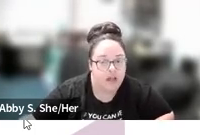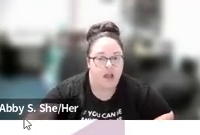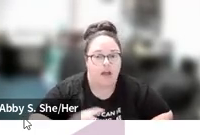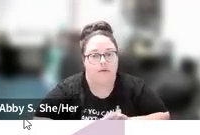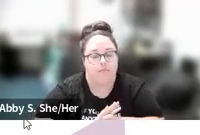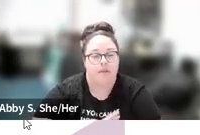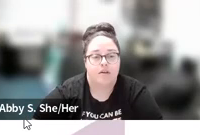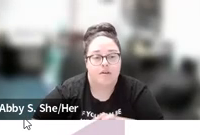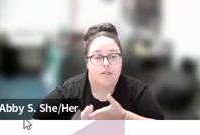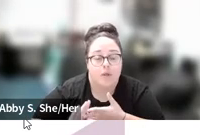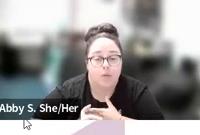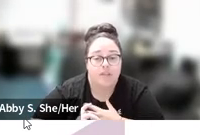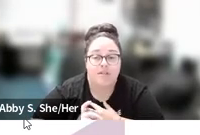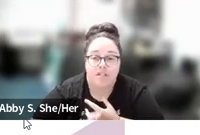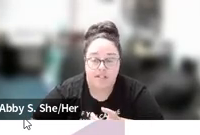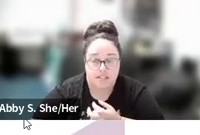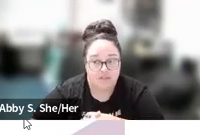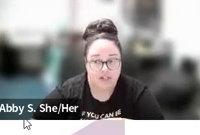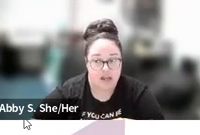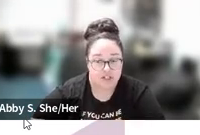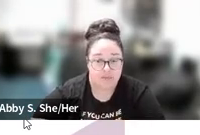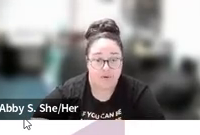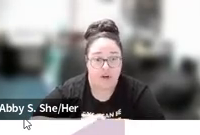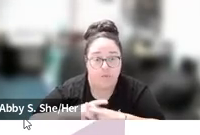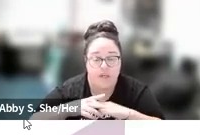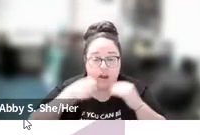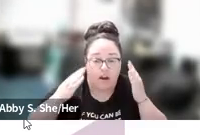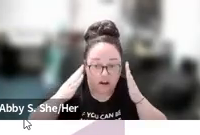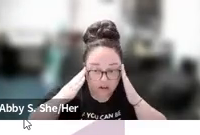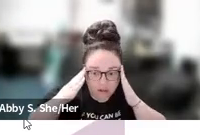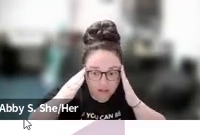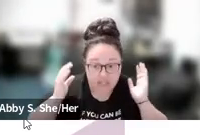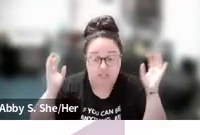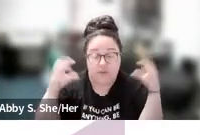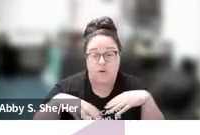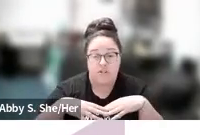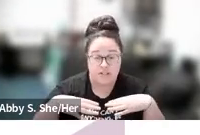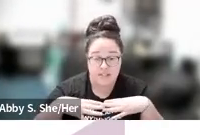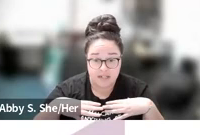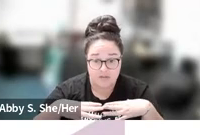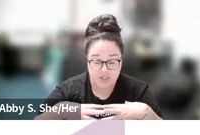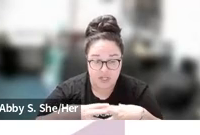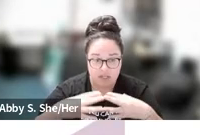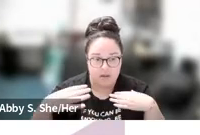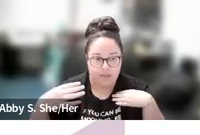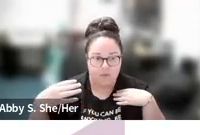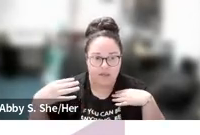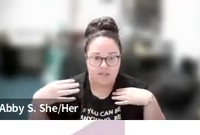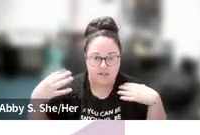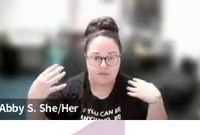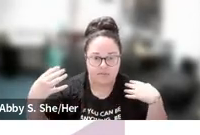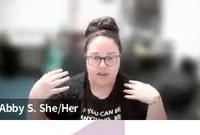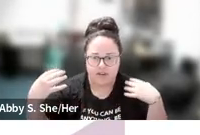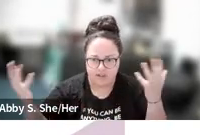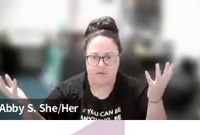country? So with Michigan Assistive Technology Program, it is for just the state of Michigan, but we